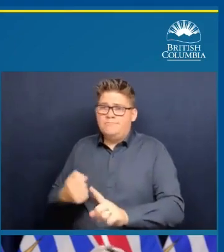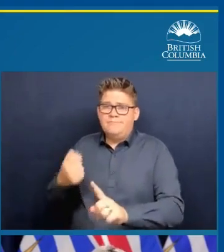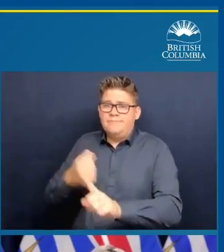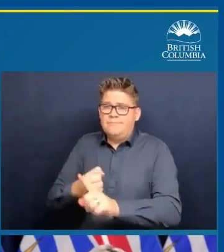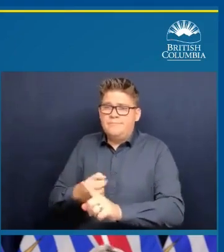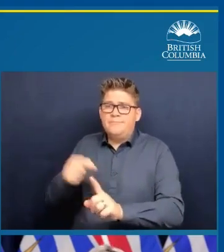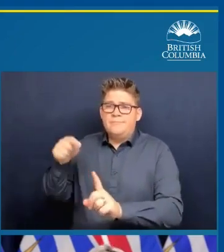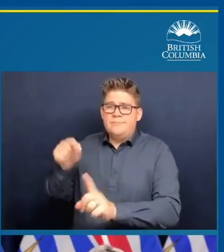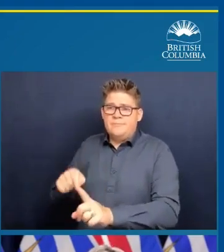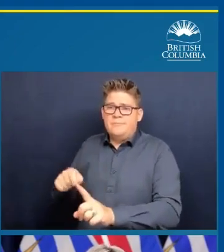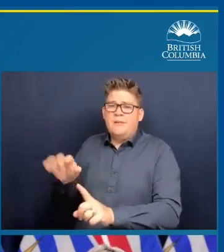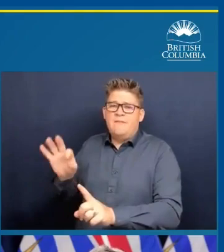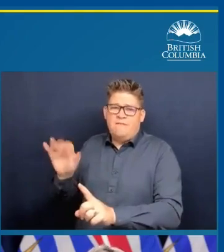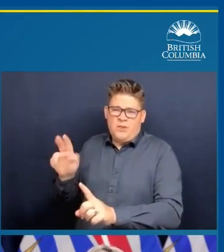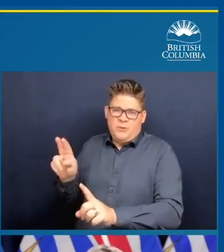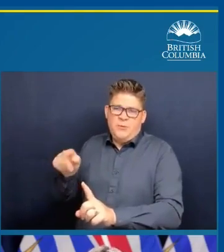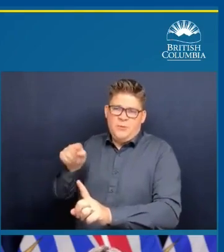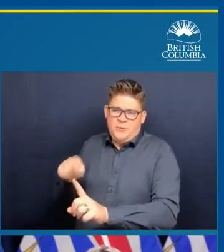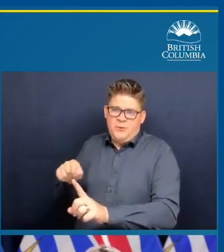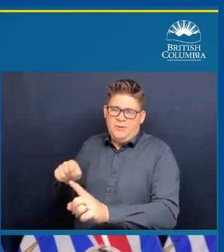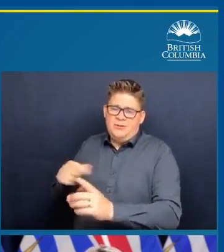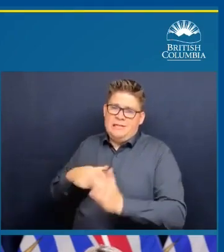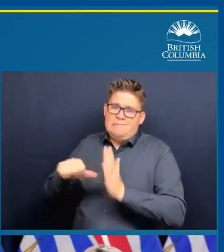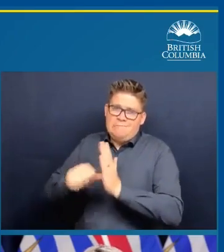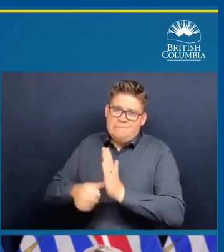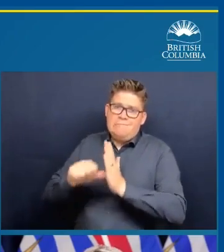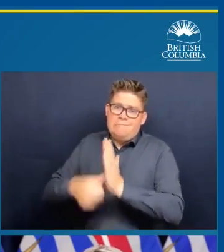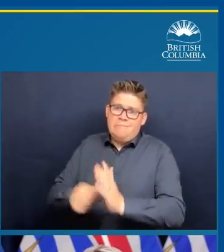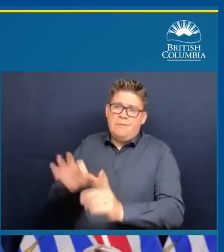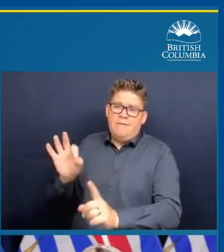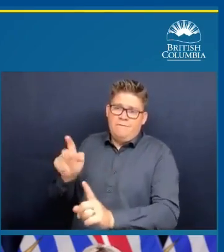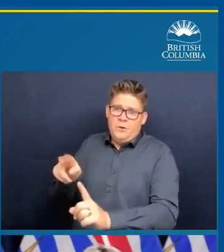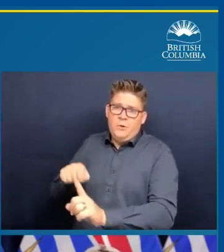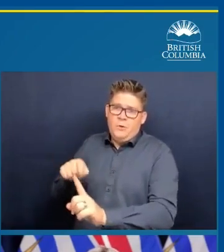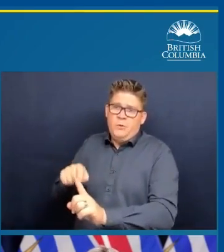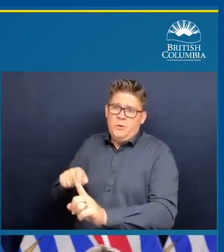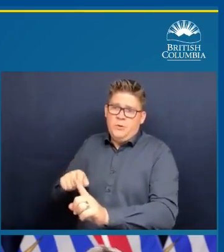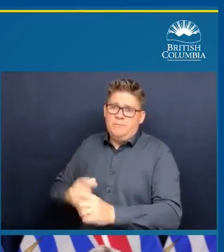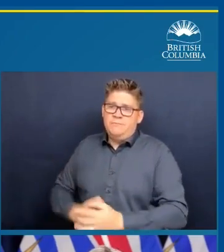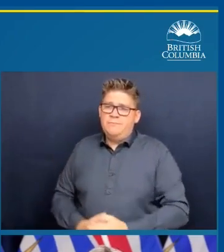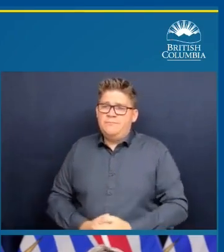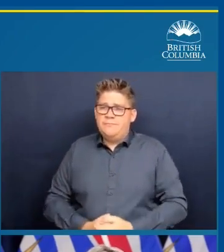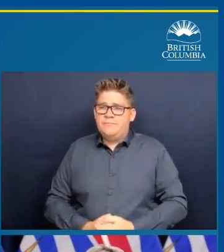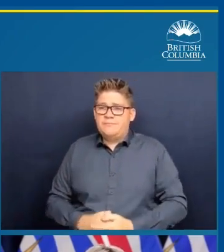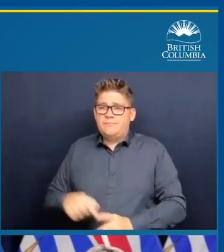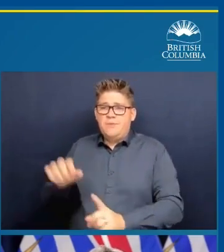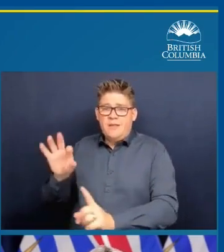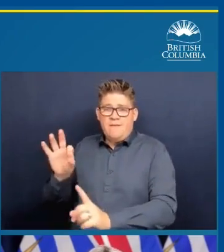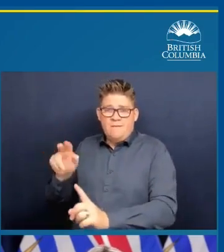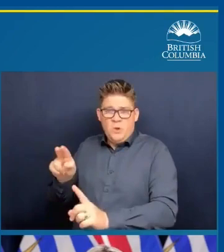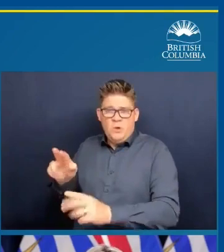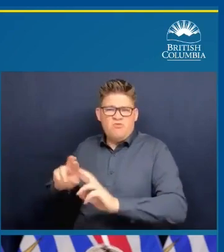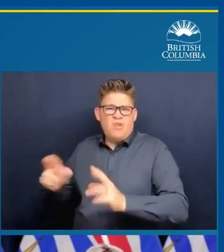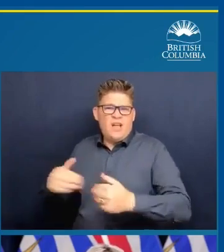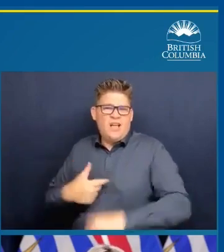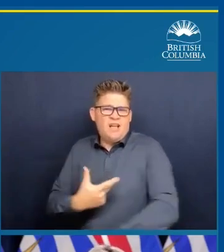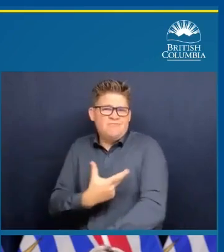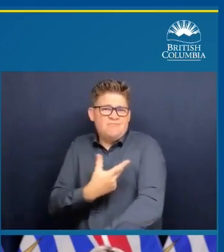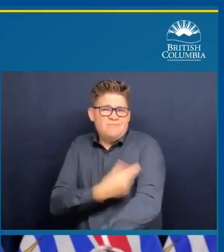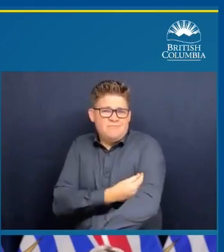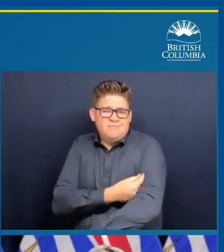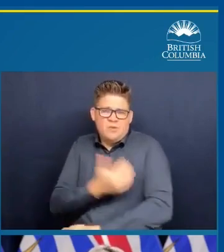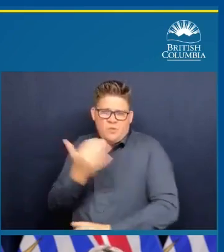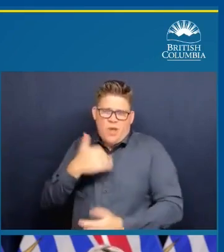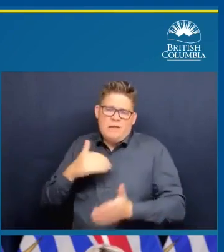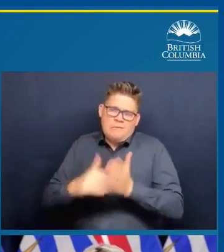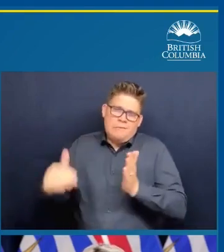point, really importantly, influenza is a vaccine-preventable disease. We have good vaccines that work well in children. Children